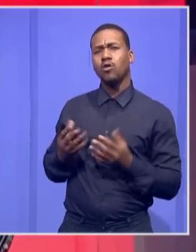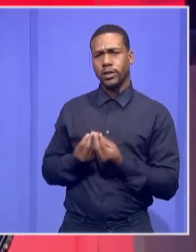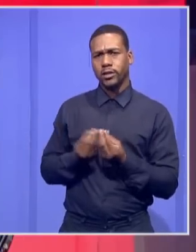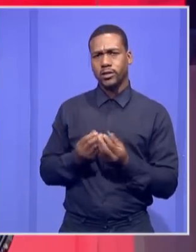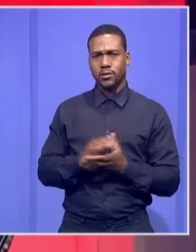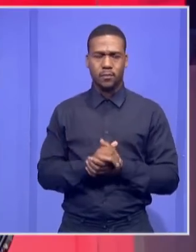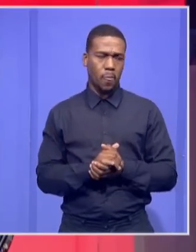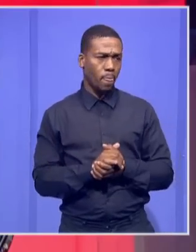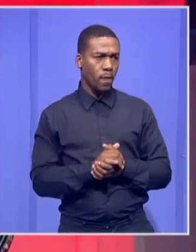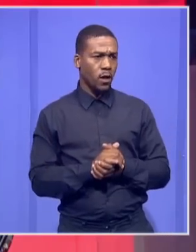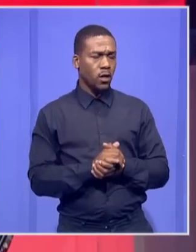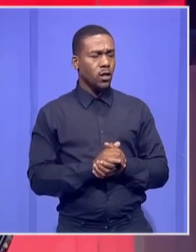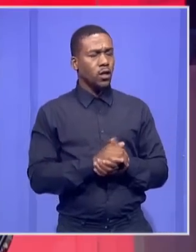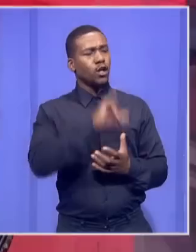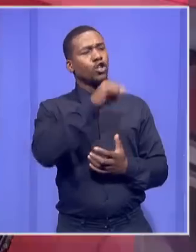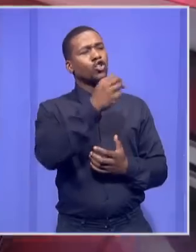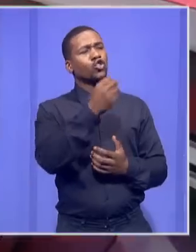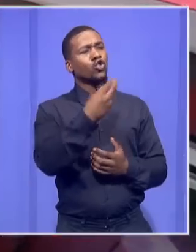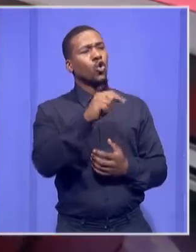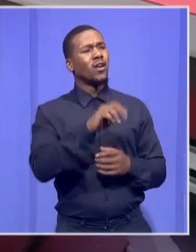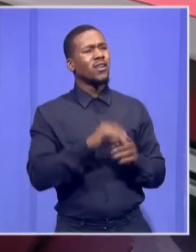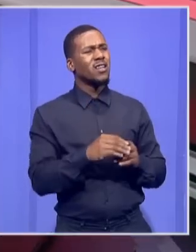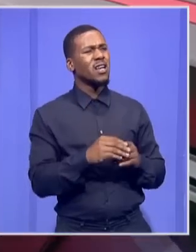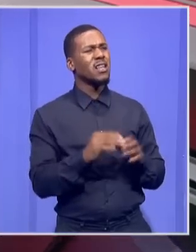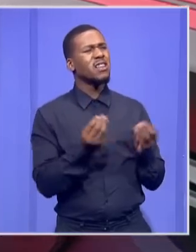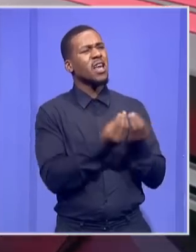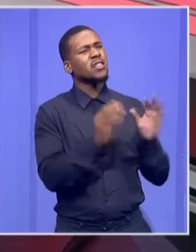about the atmosphere in London.